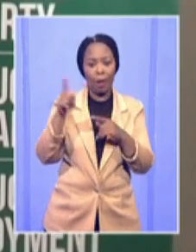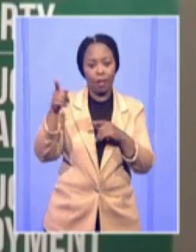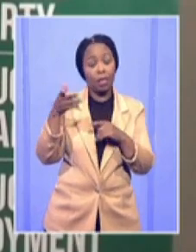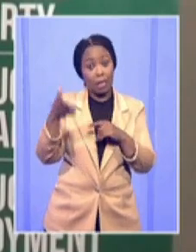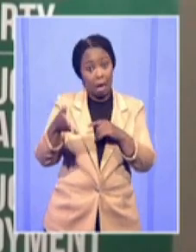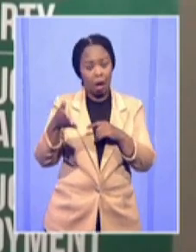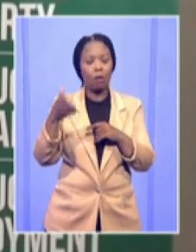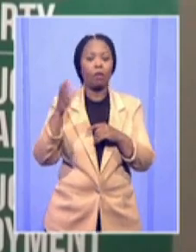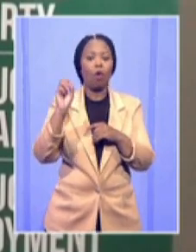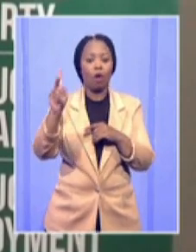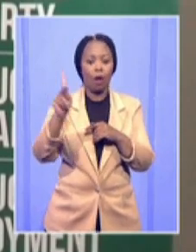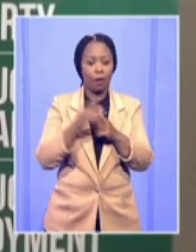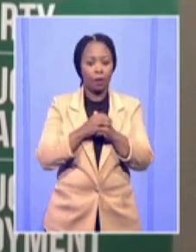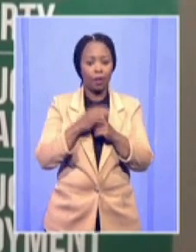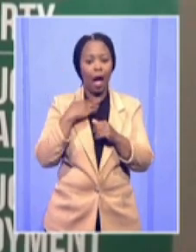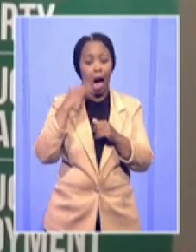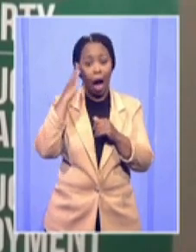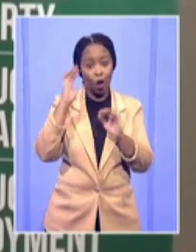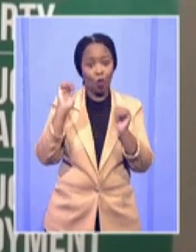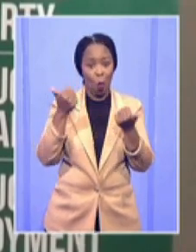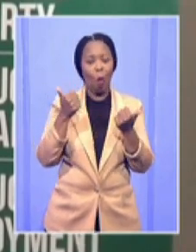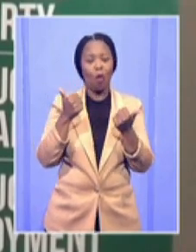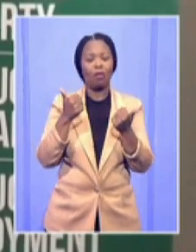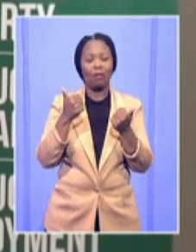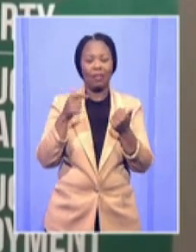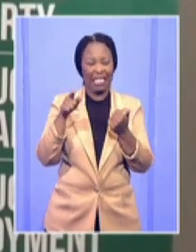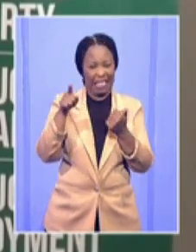Okay. I know by heart he is here.